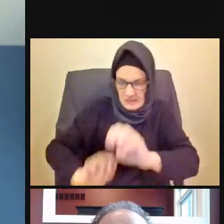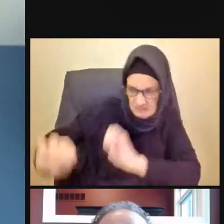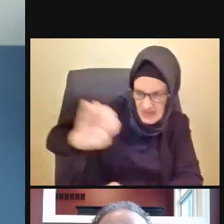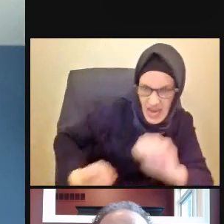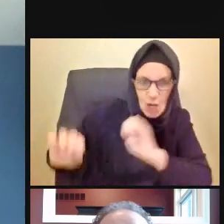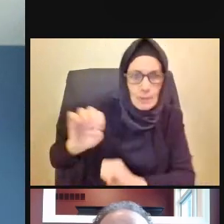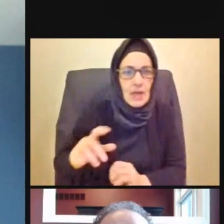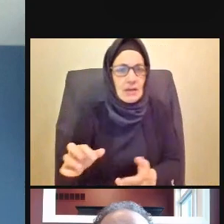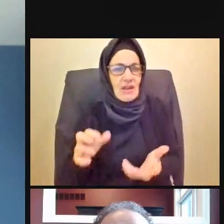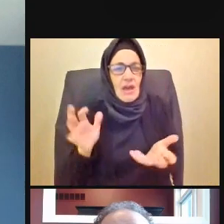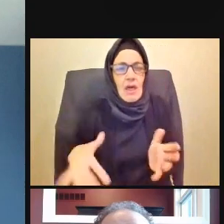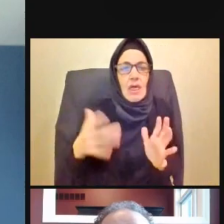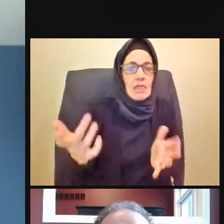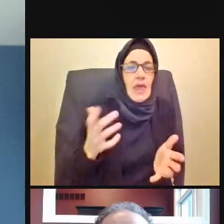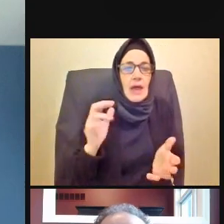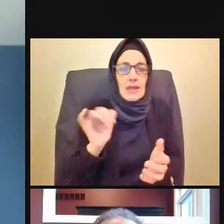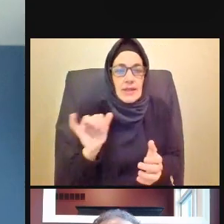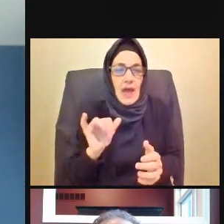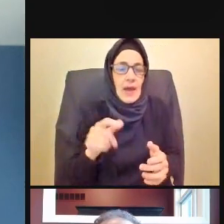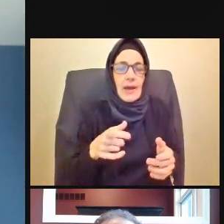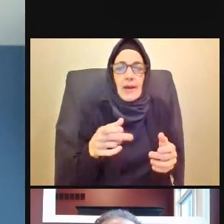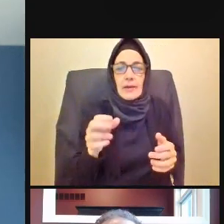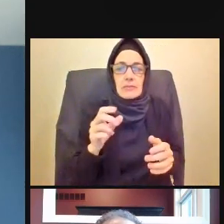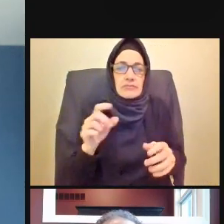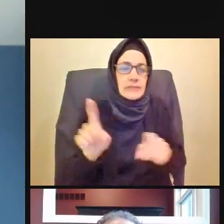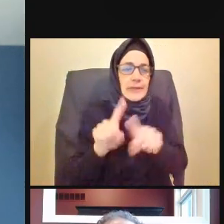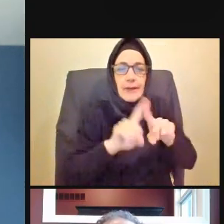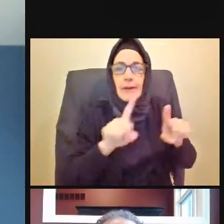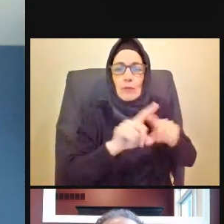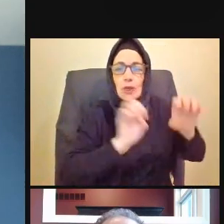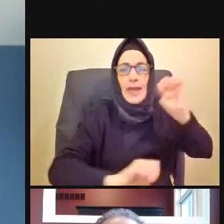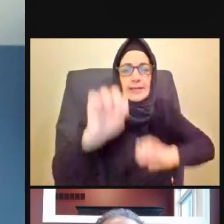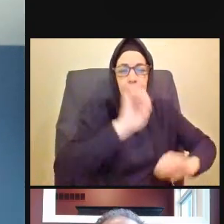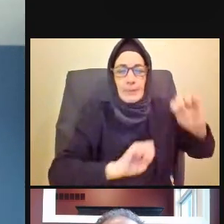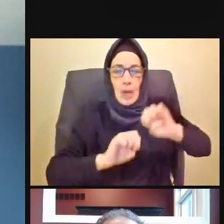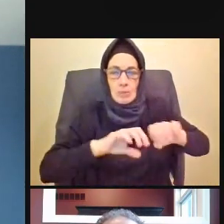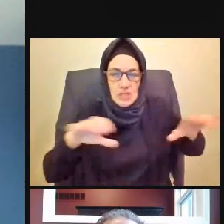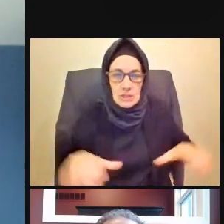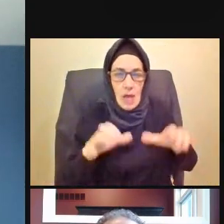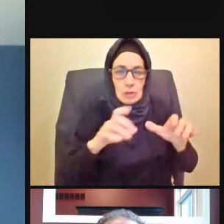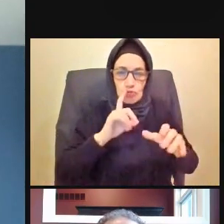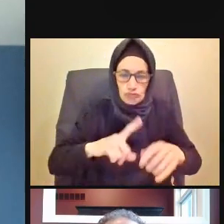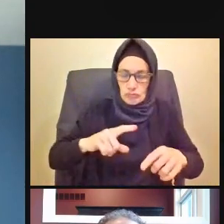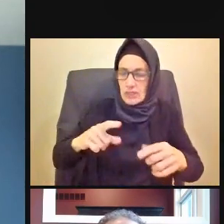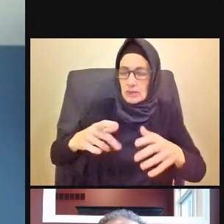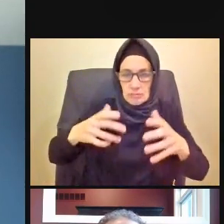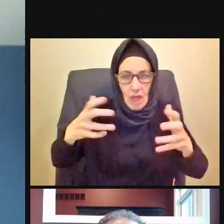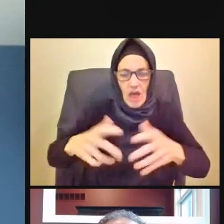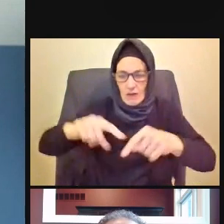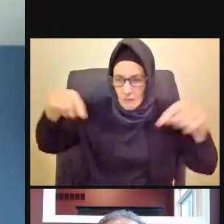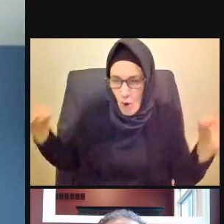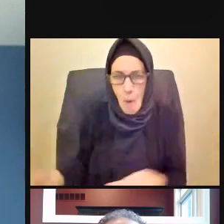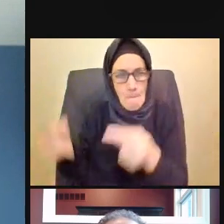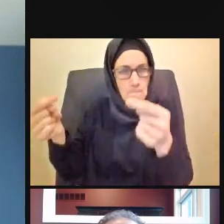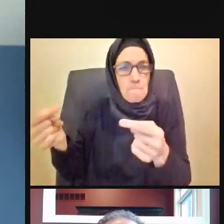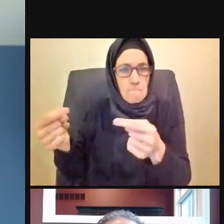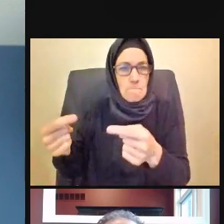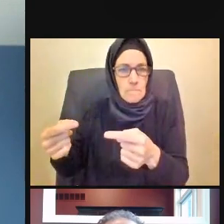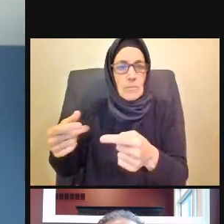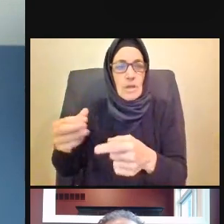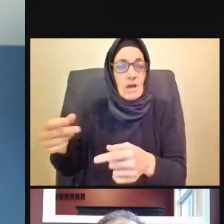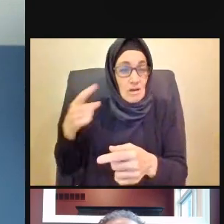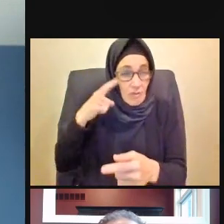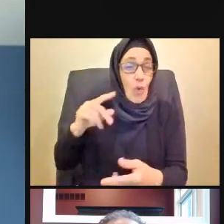great trials, but many of them were manufactured in ways that was hurtful and harmful directly towards communities of